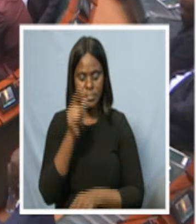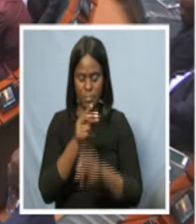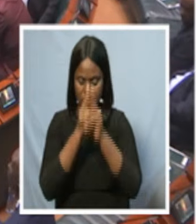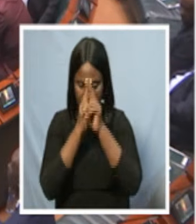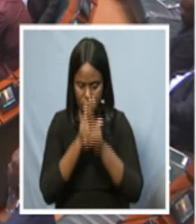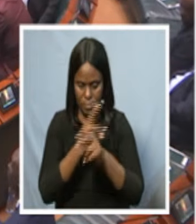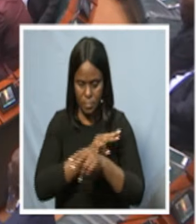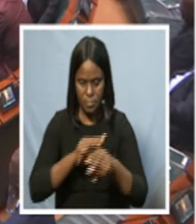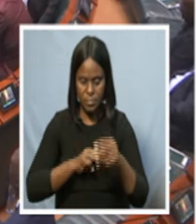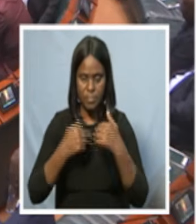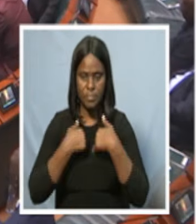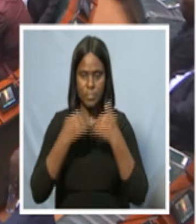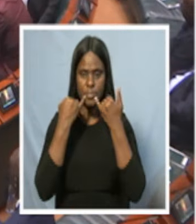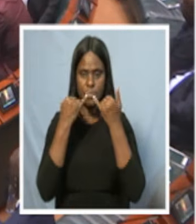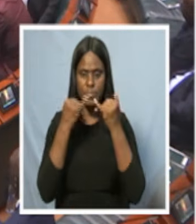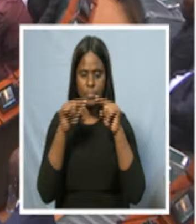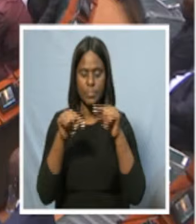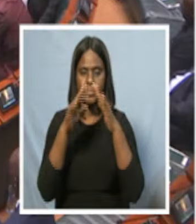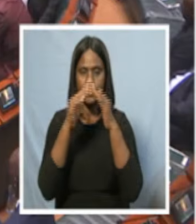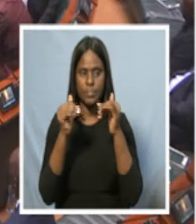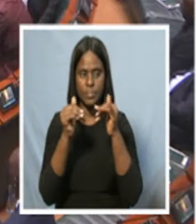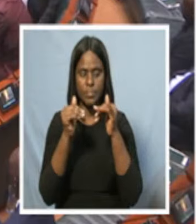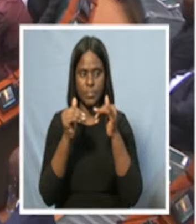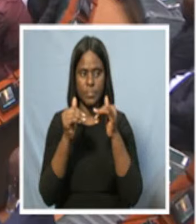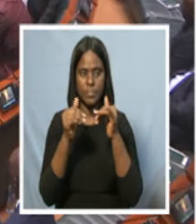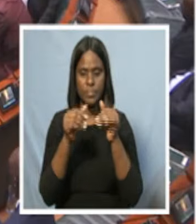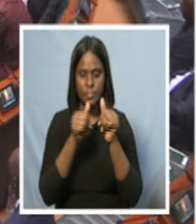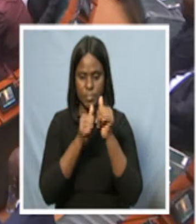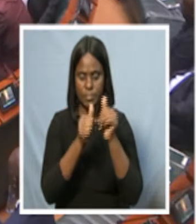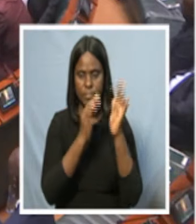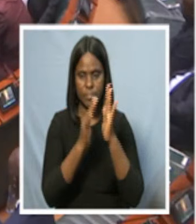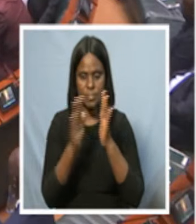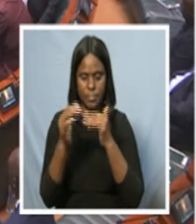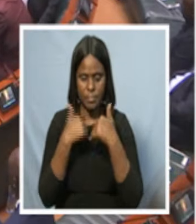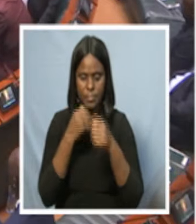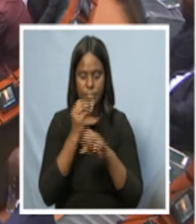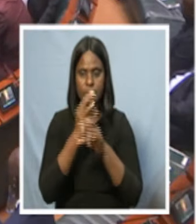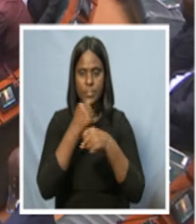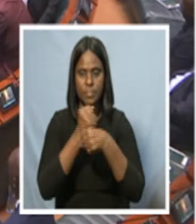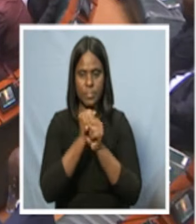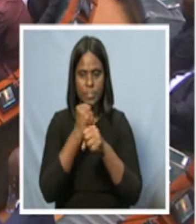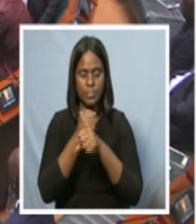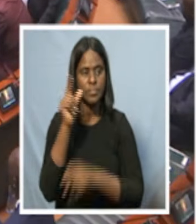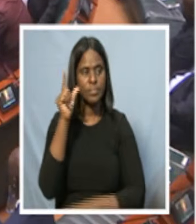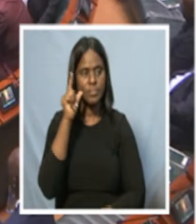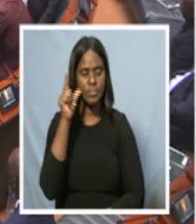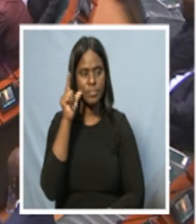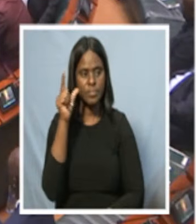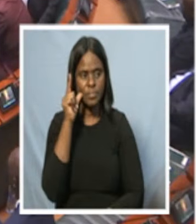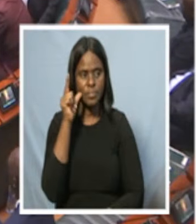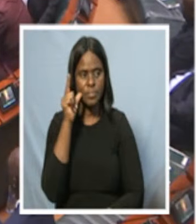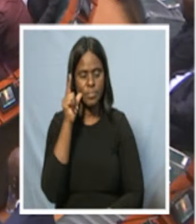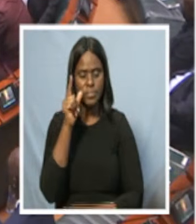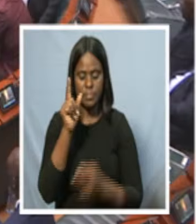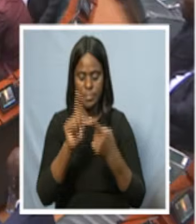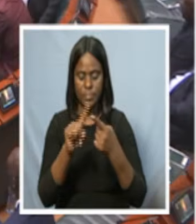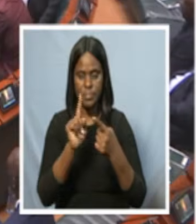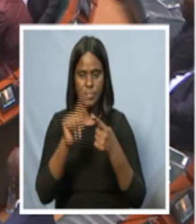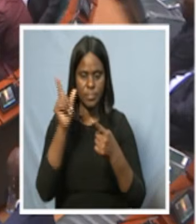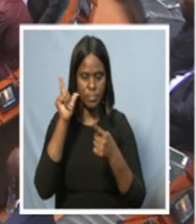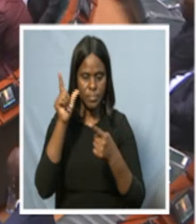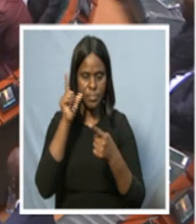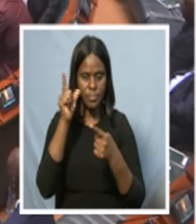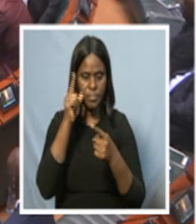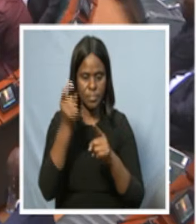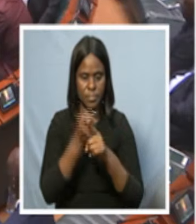Honorable members, I wish to inform the House that the following arrangements have been made for lunch. 1, lunch will